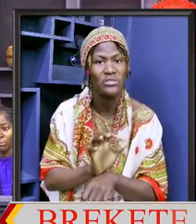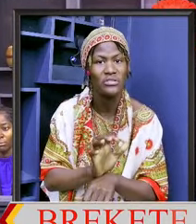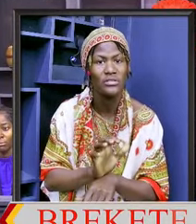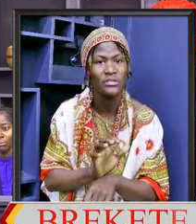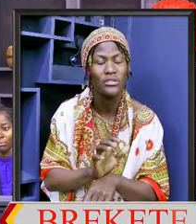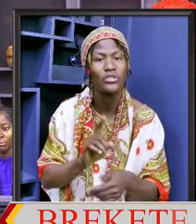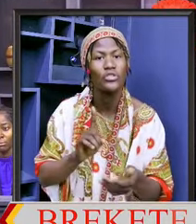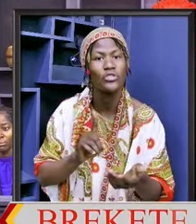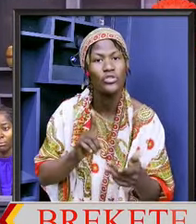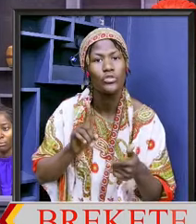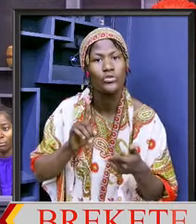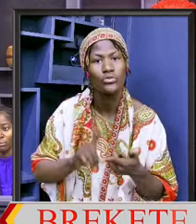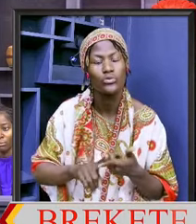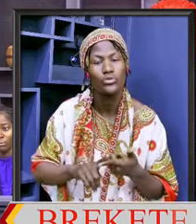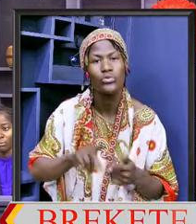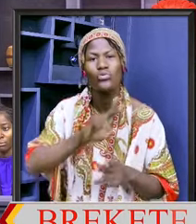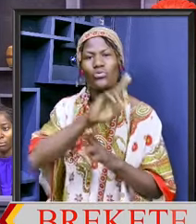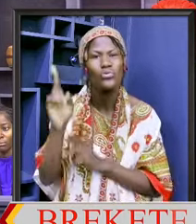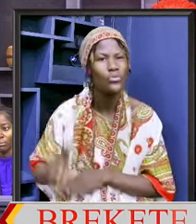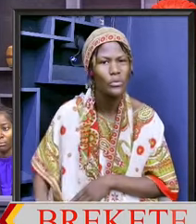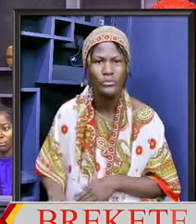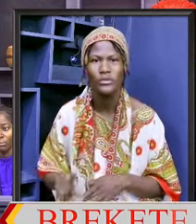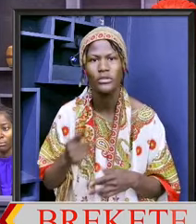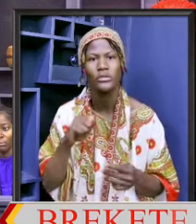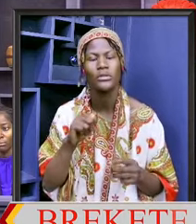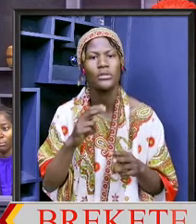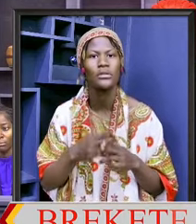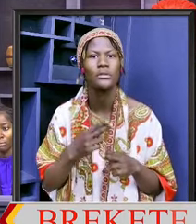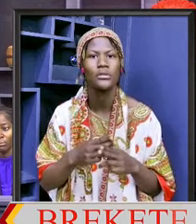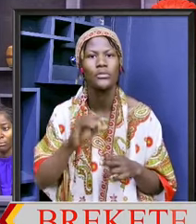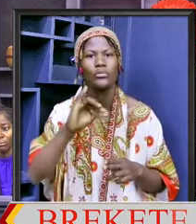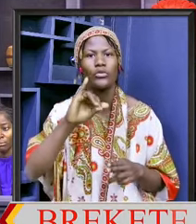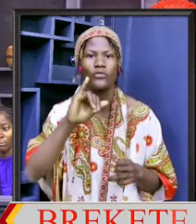to rubbish the name of Jesus Christ.